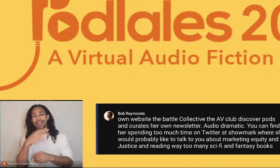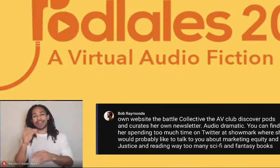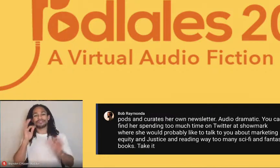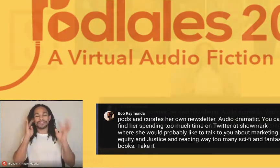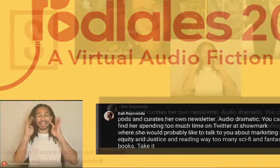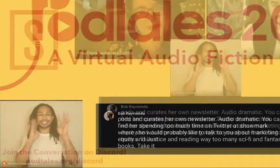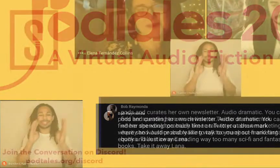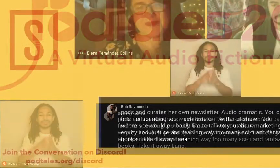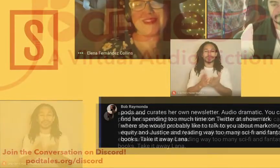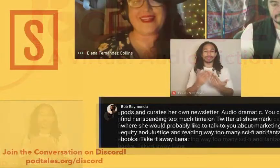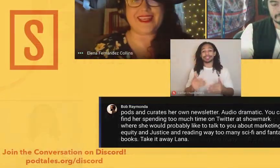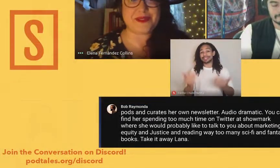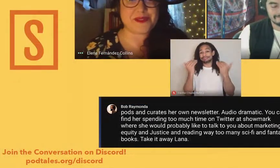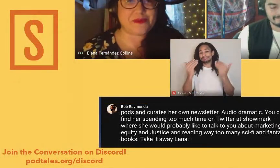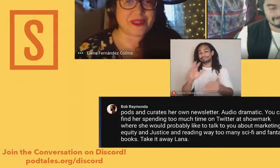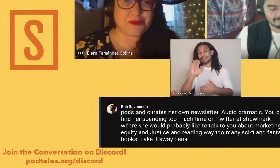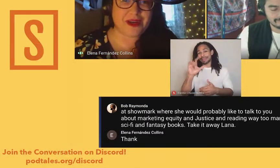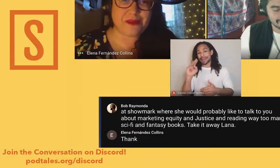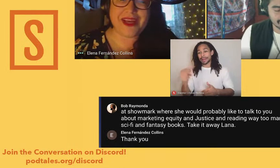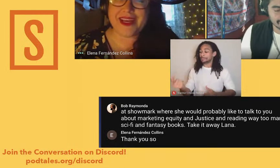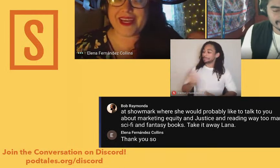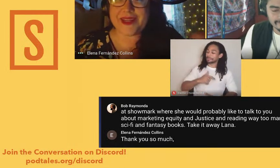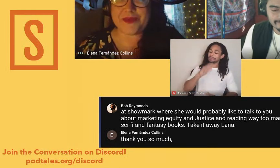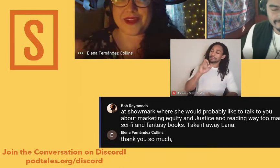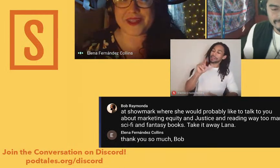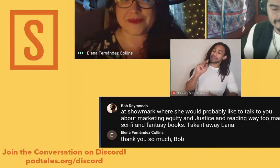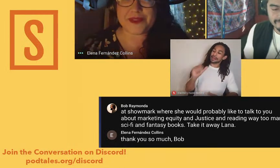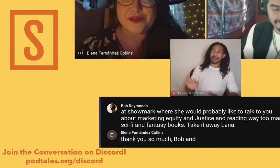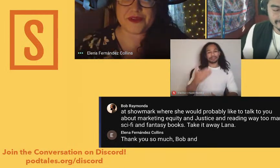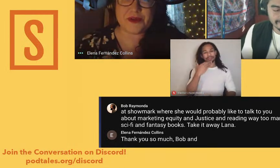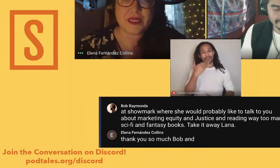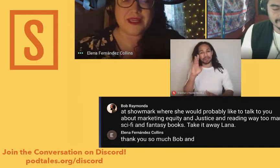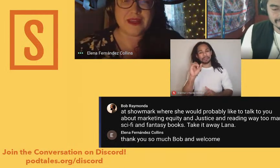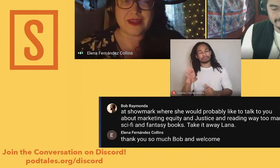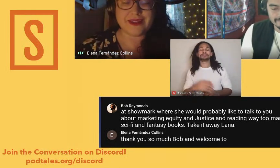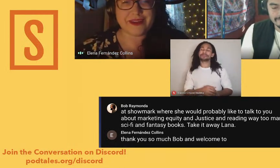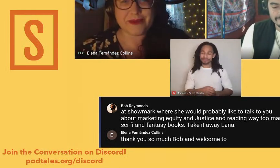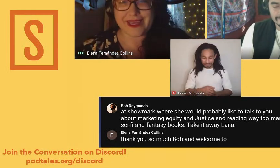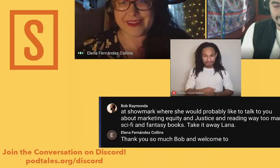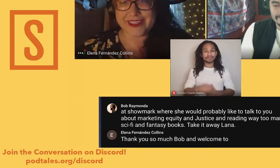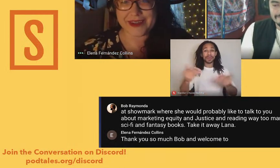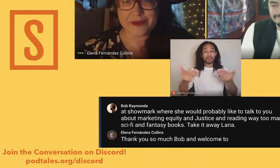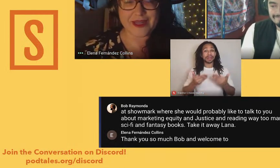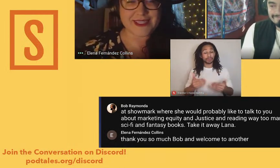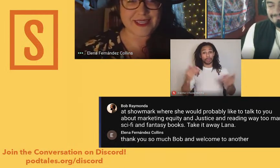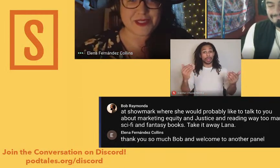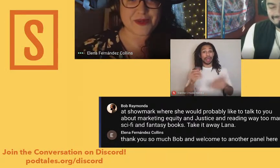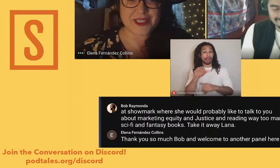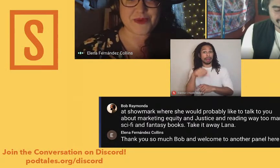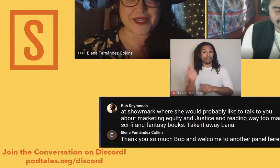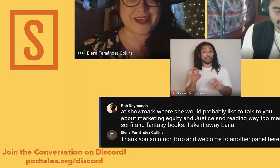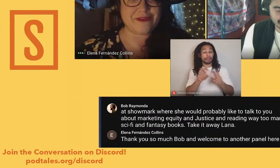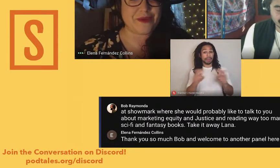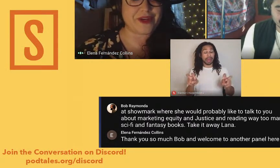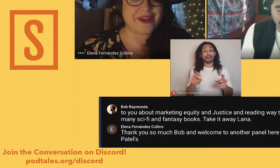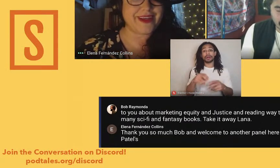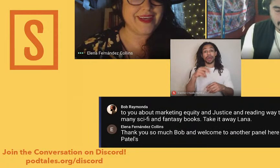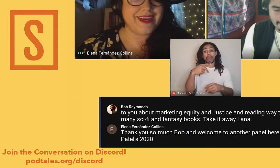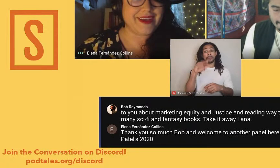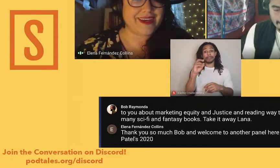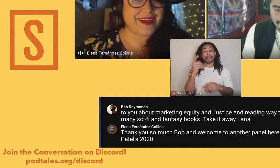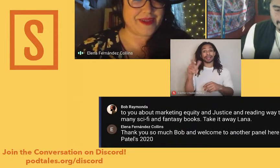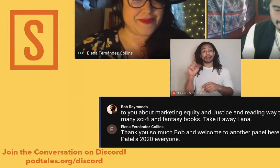Elena. Thank you so much, Bob. And welcome to another panel here at PodTales 2020,